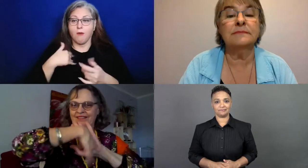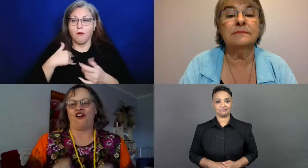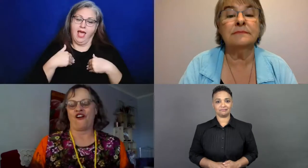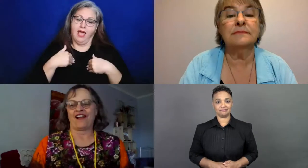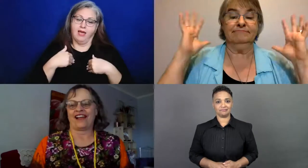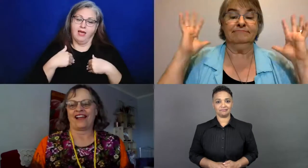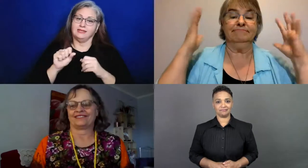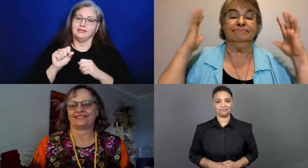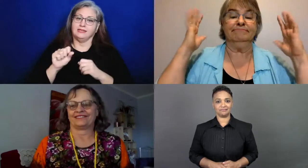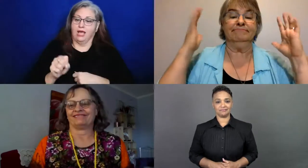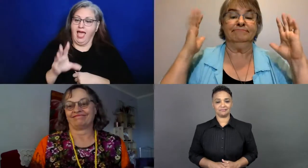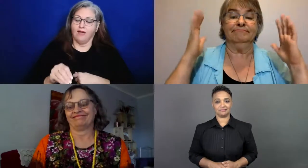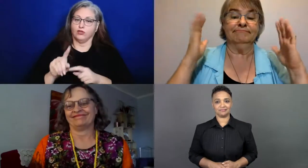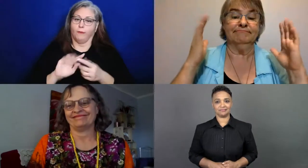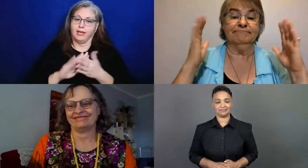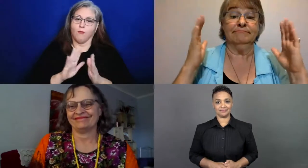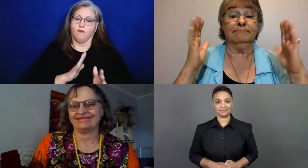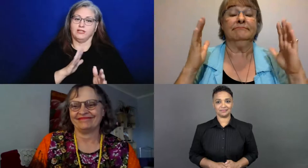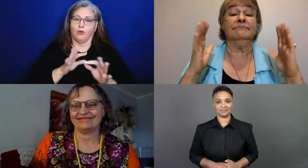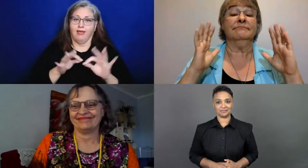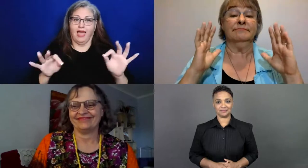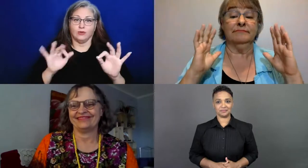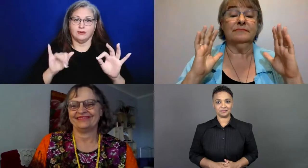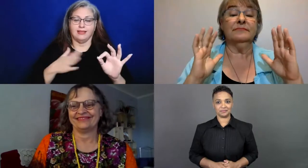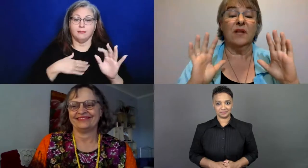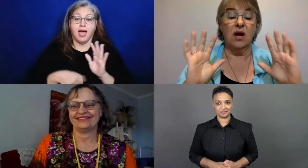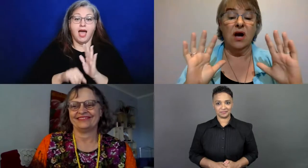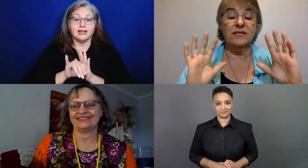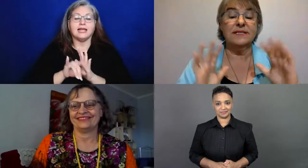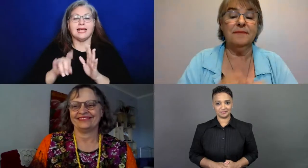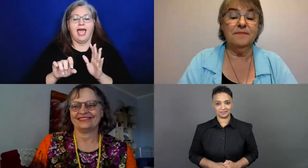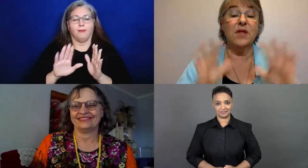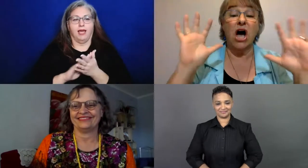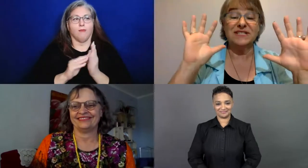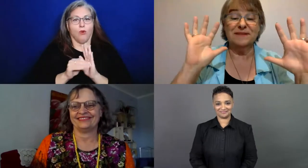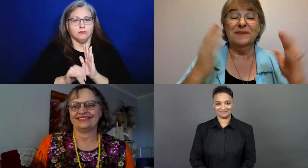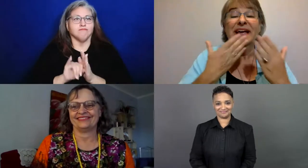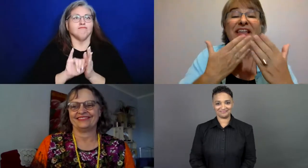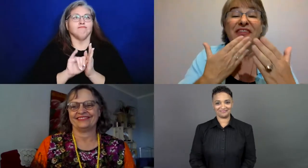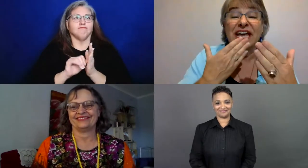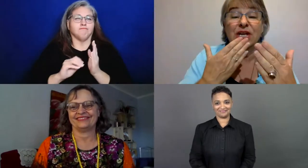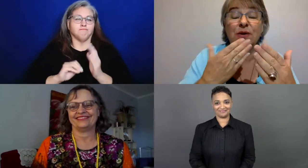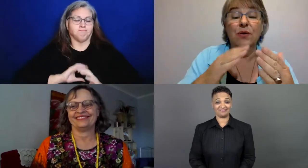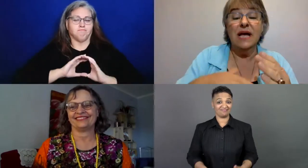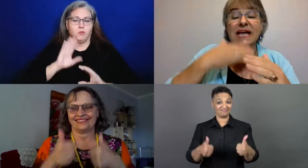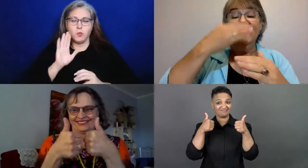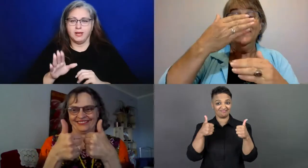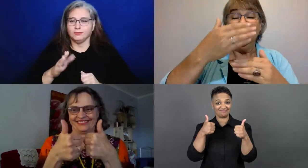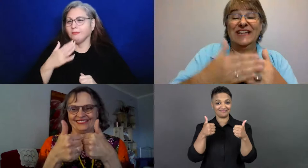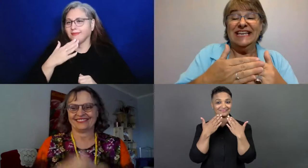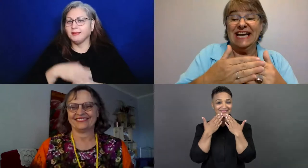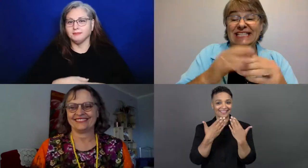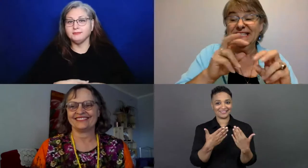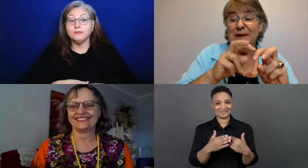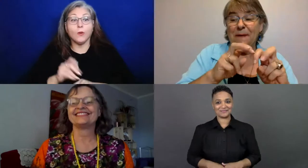Sign Language as an official language, because then truly my identity will find its place. Awesome. Thank you.